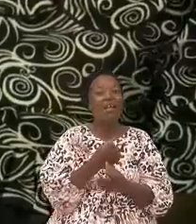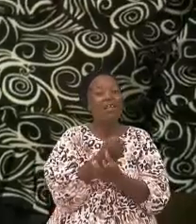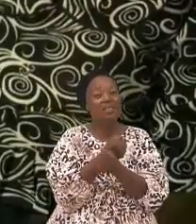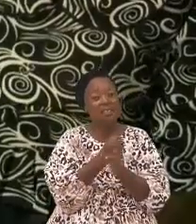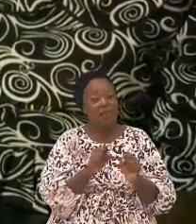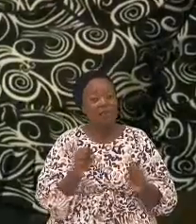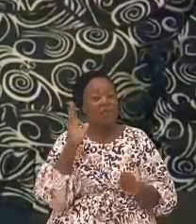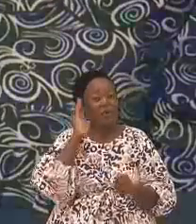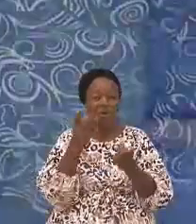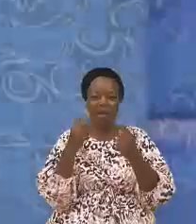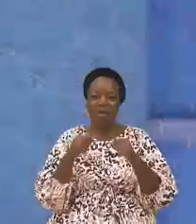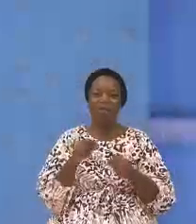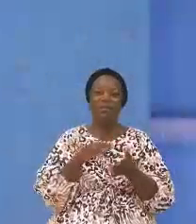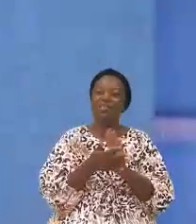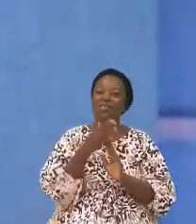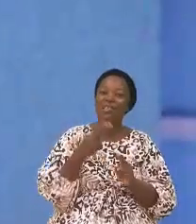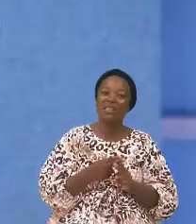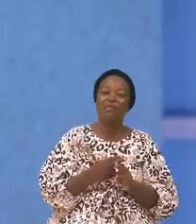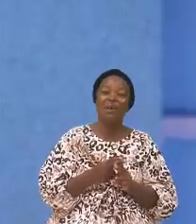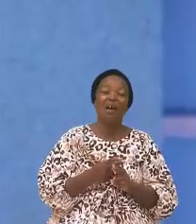of mind will come.